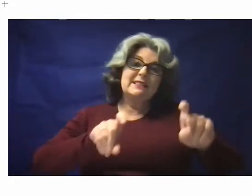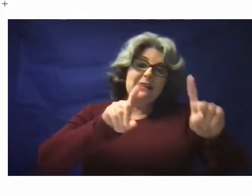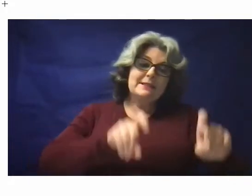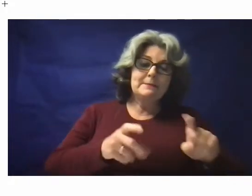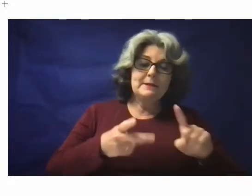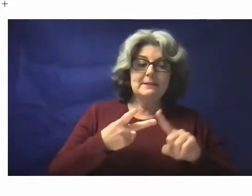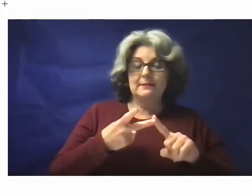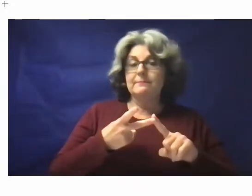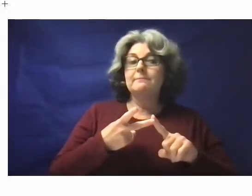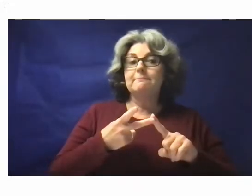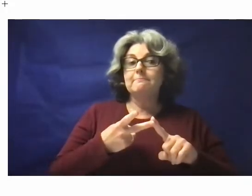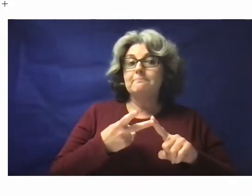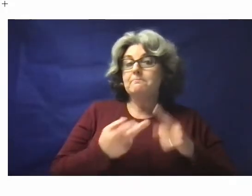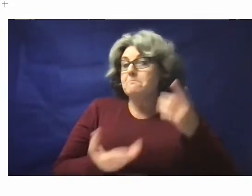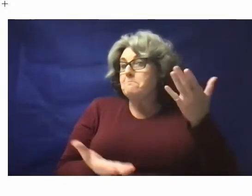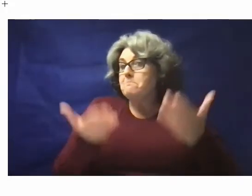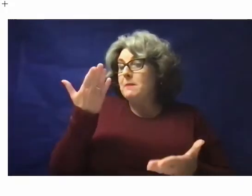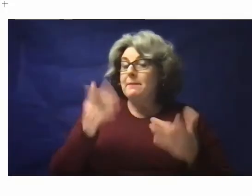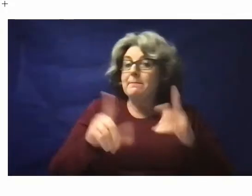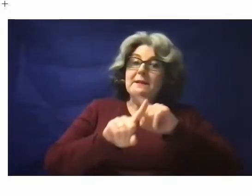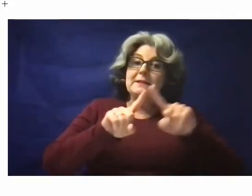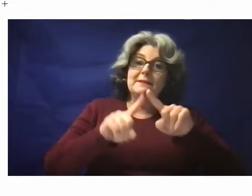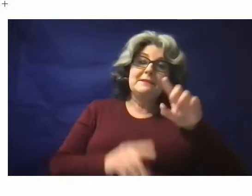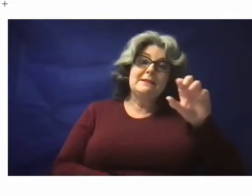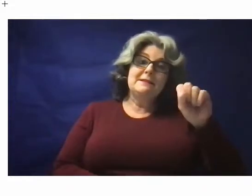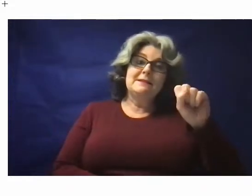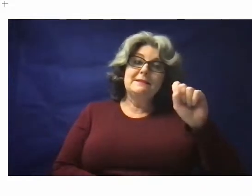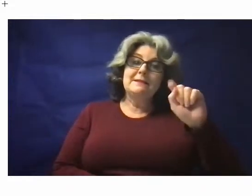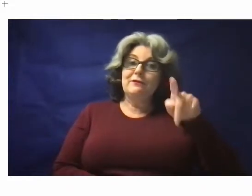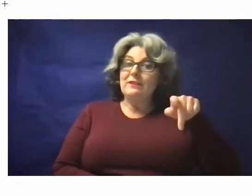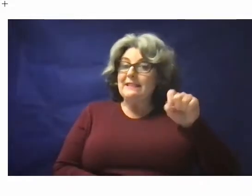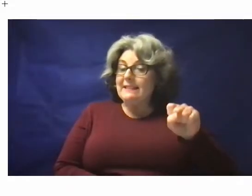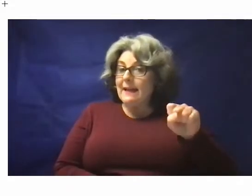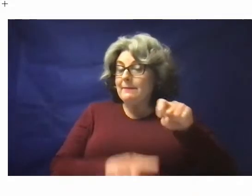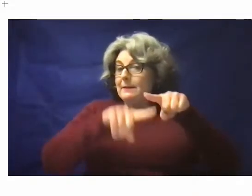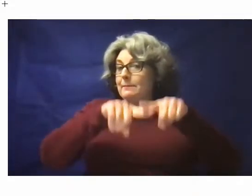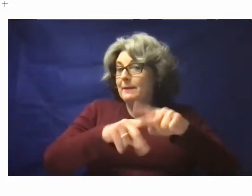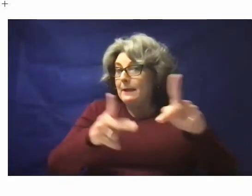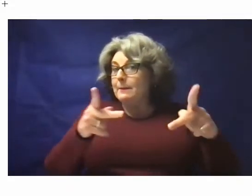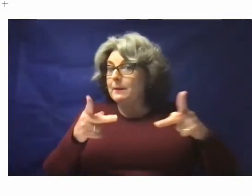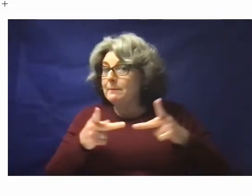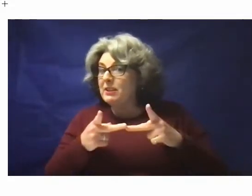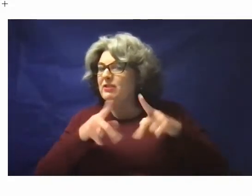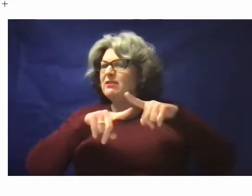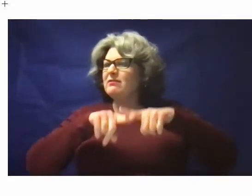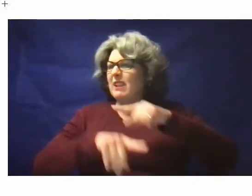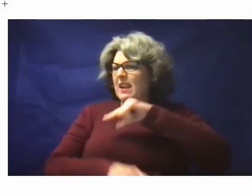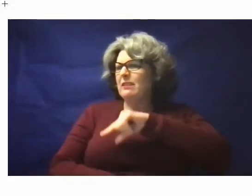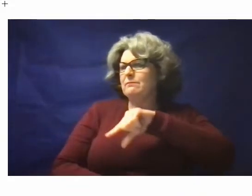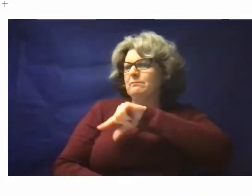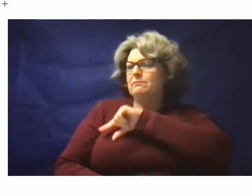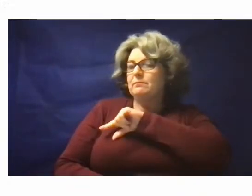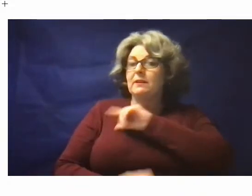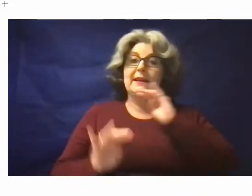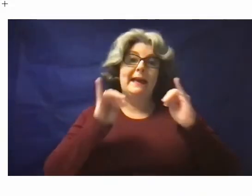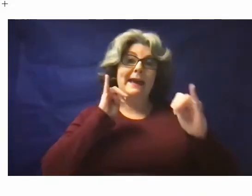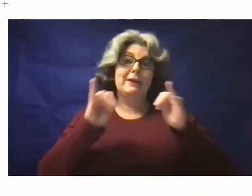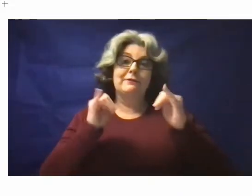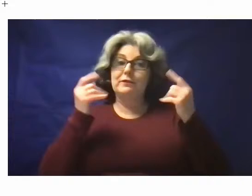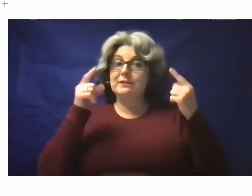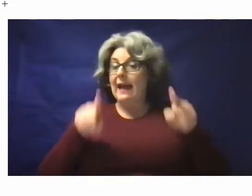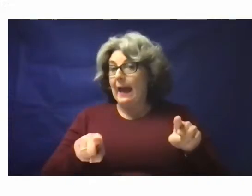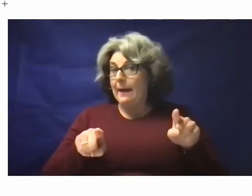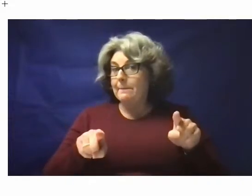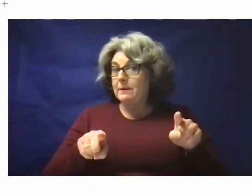conducted, and it may be multi-step depending on the position and the qualifications being assessed. Interviews may take place. Usually it could